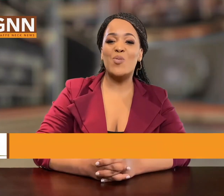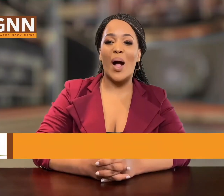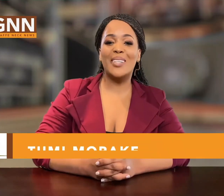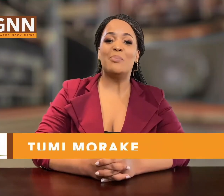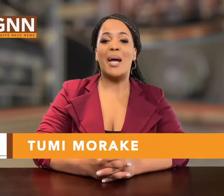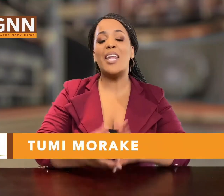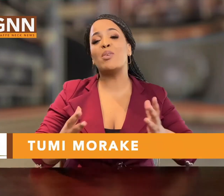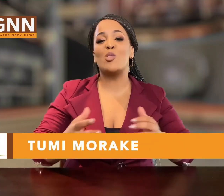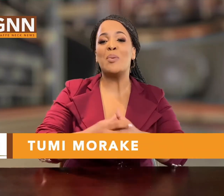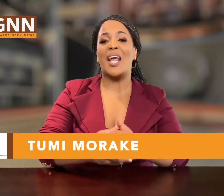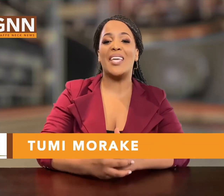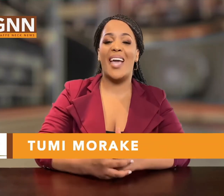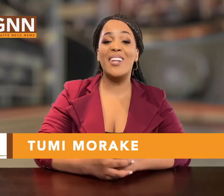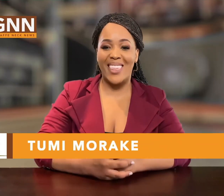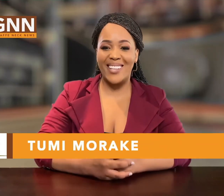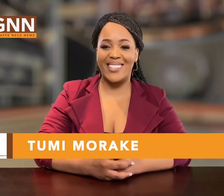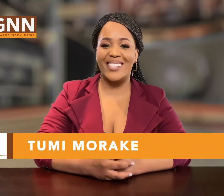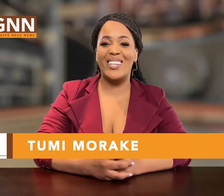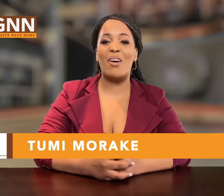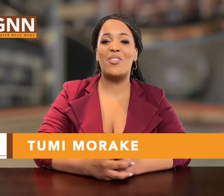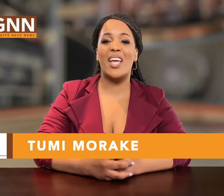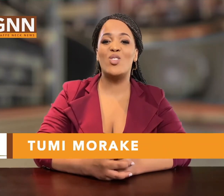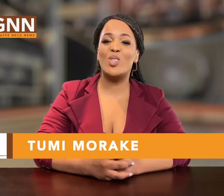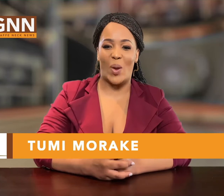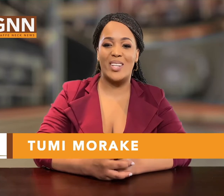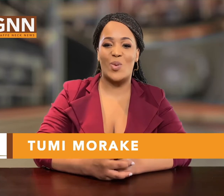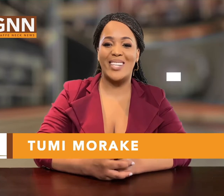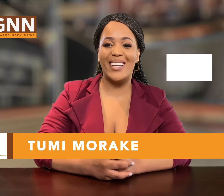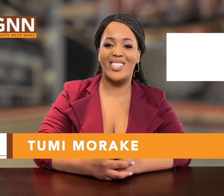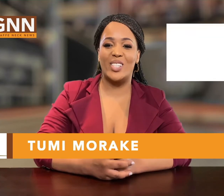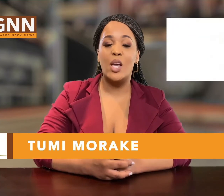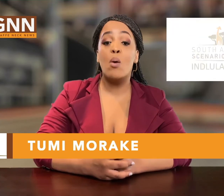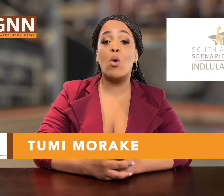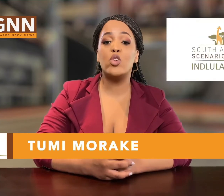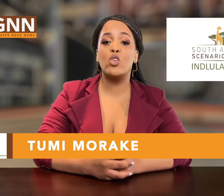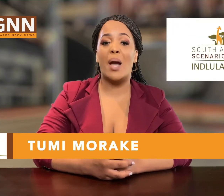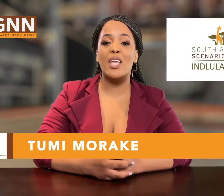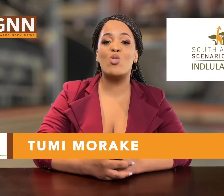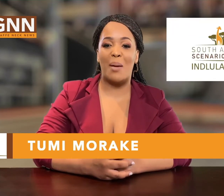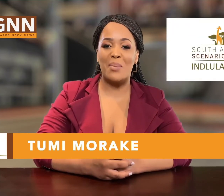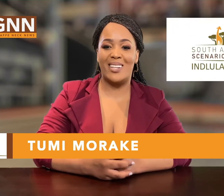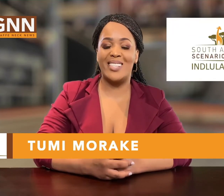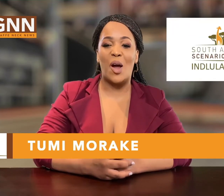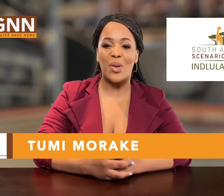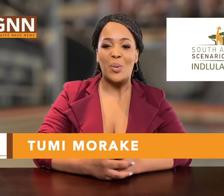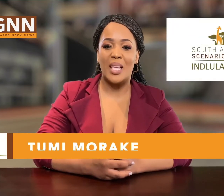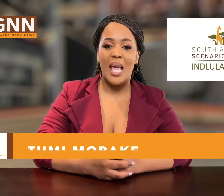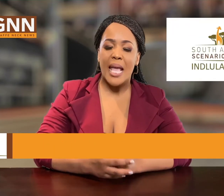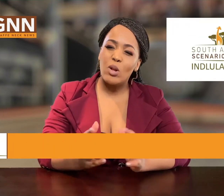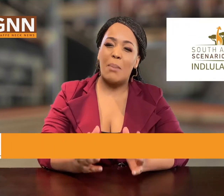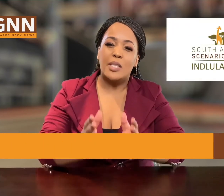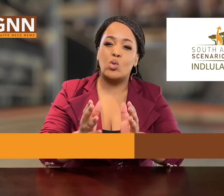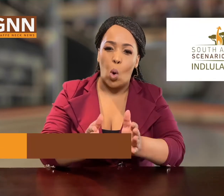Hello and welcome. My name is Tumi Morake and this is Giraffe Neck News 2020 edition, brought to you by Indlulamithi